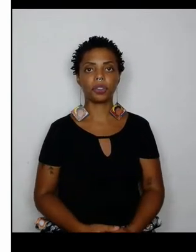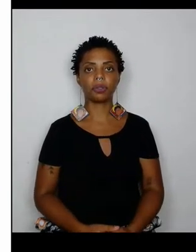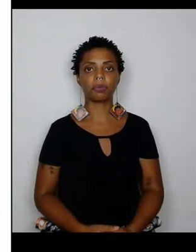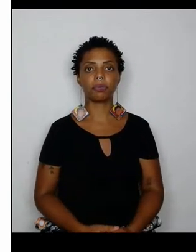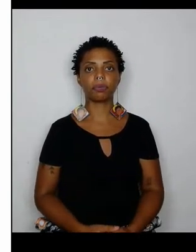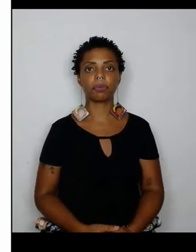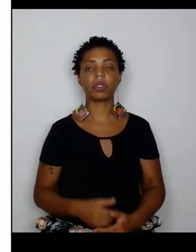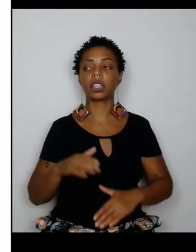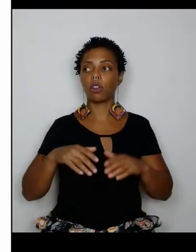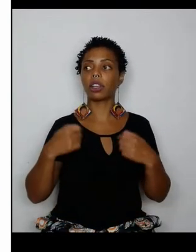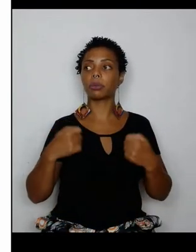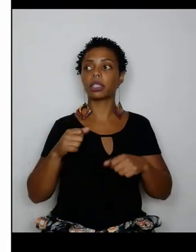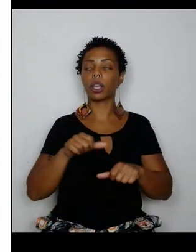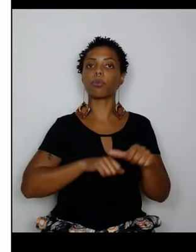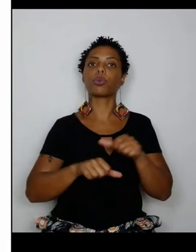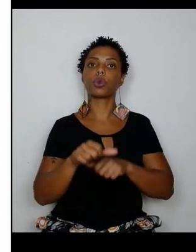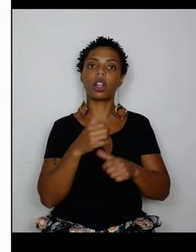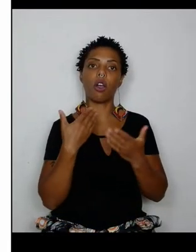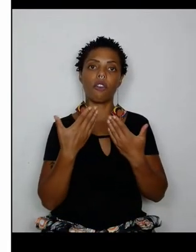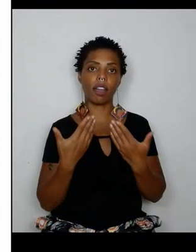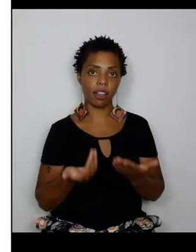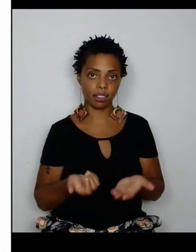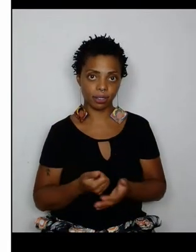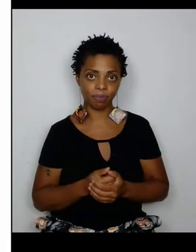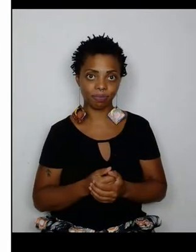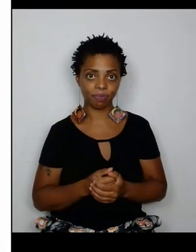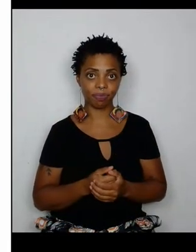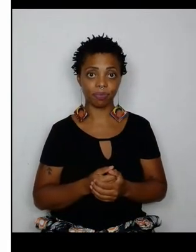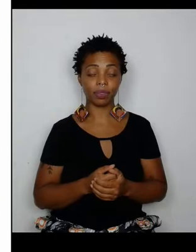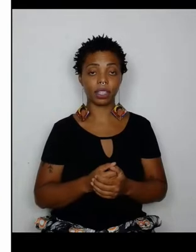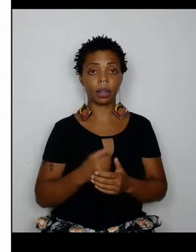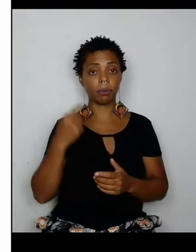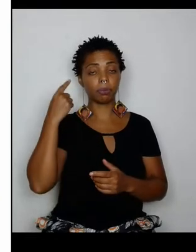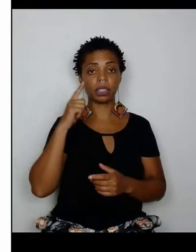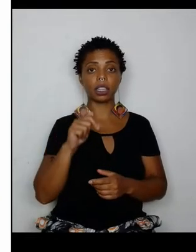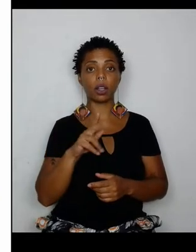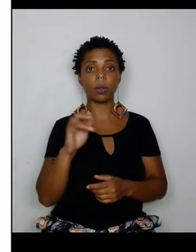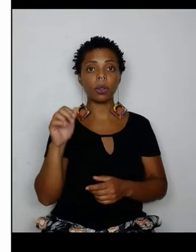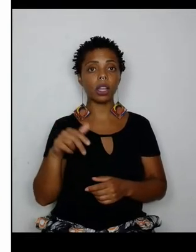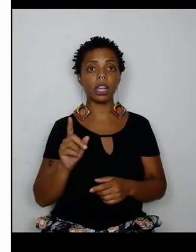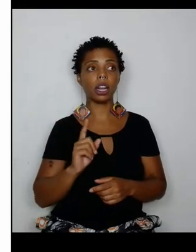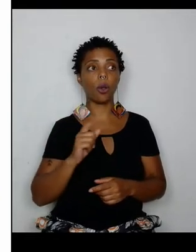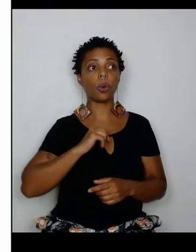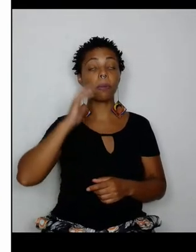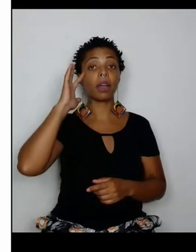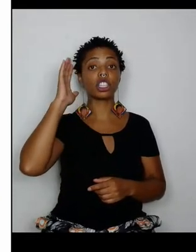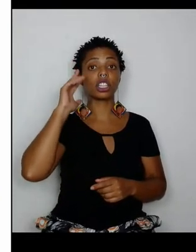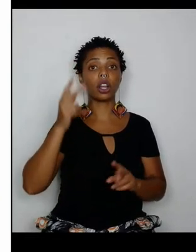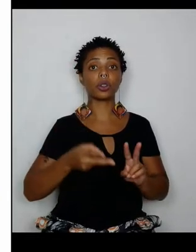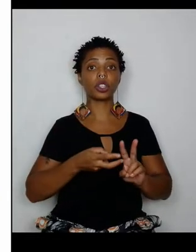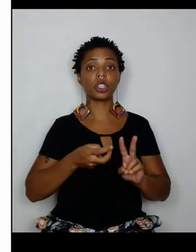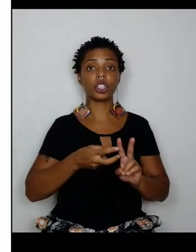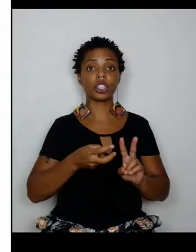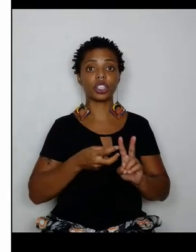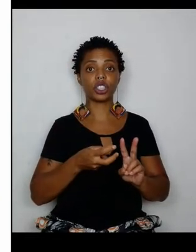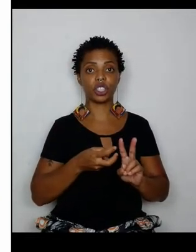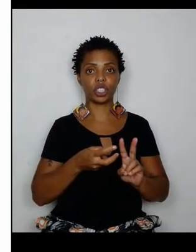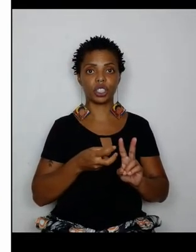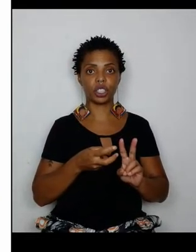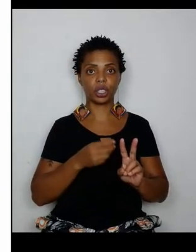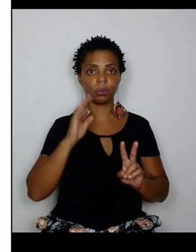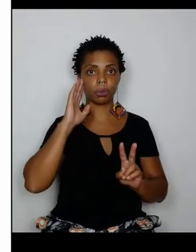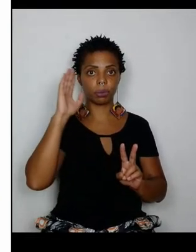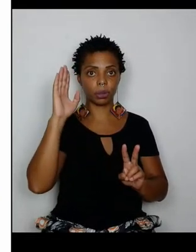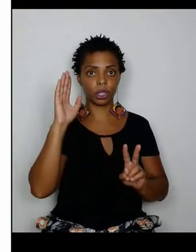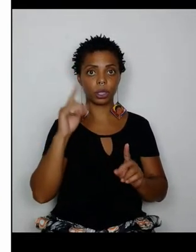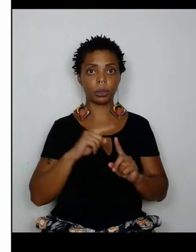gauguin centering indigenous voices and imagery not only as responses to the history of representations but as objects